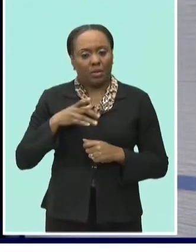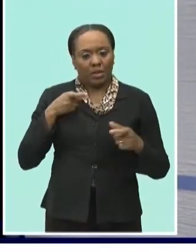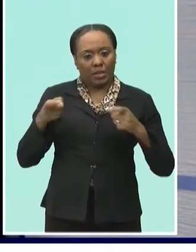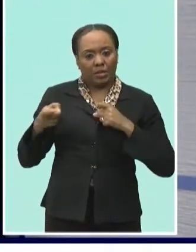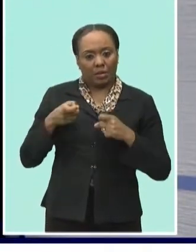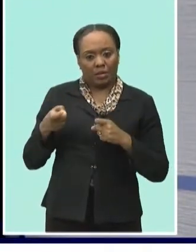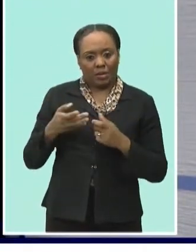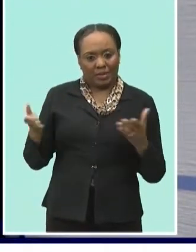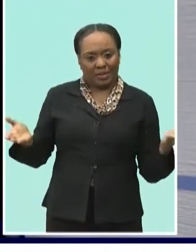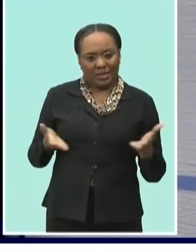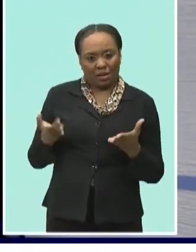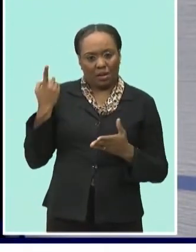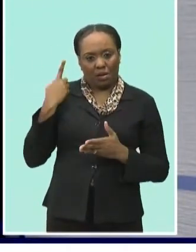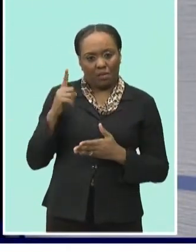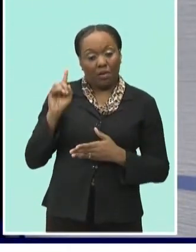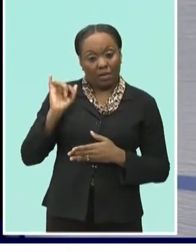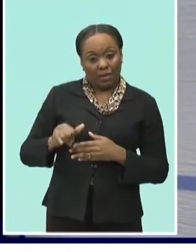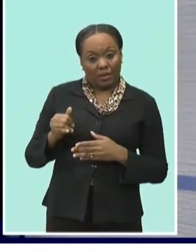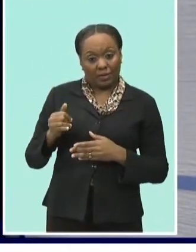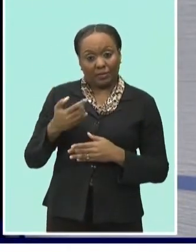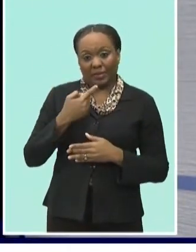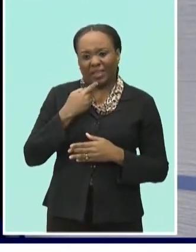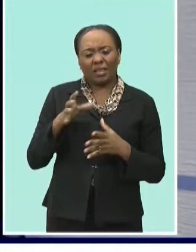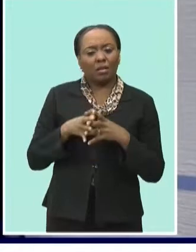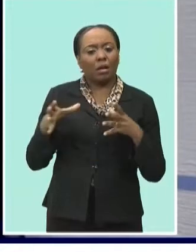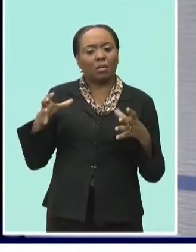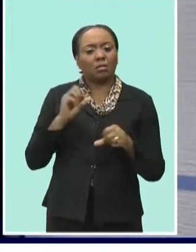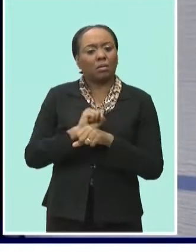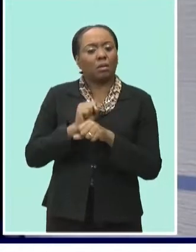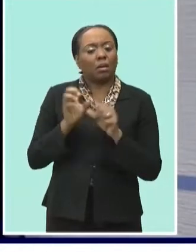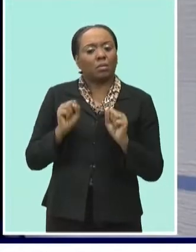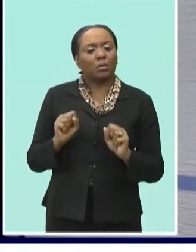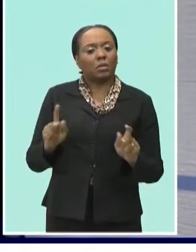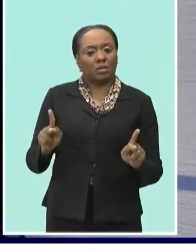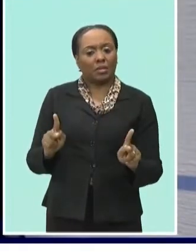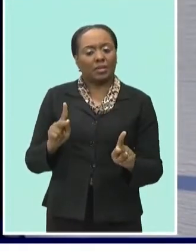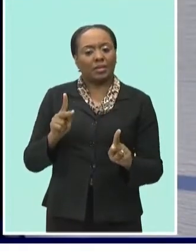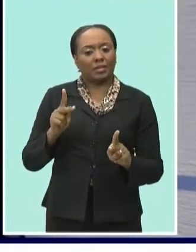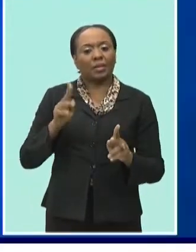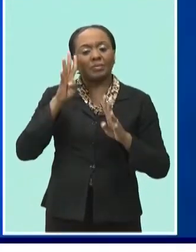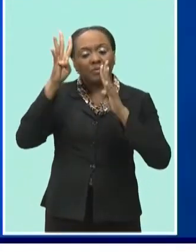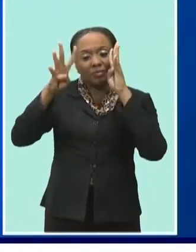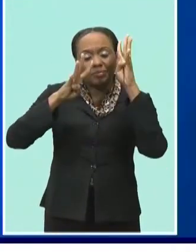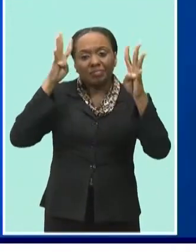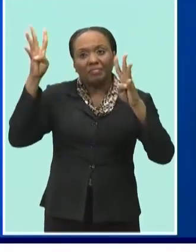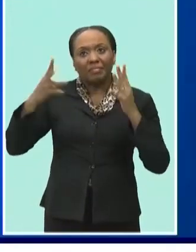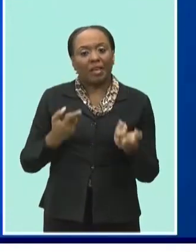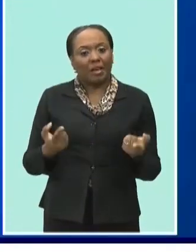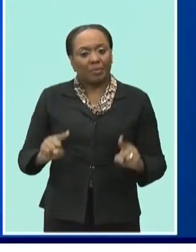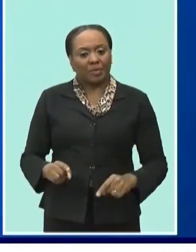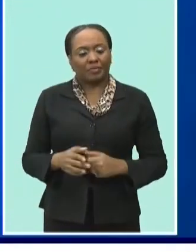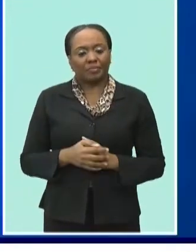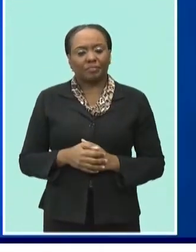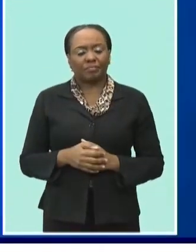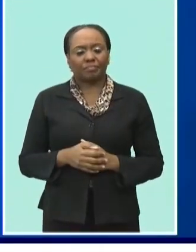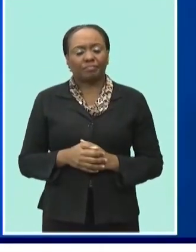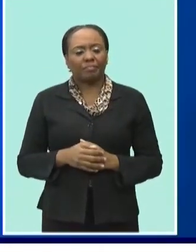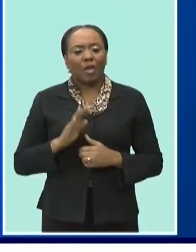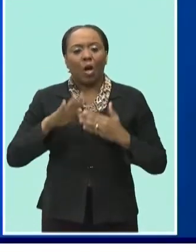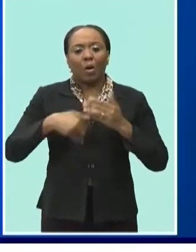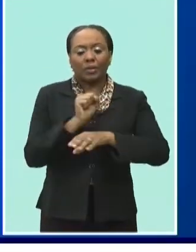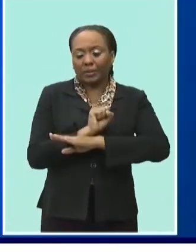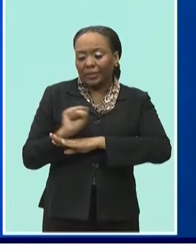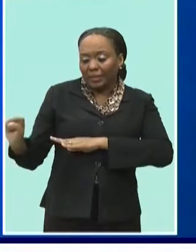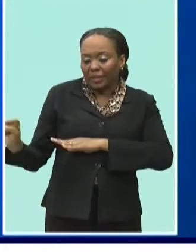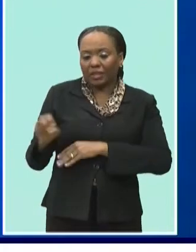of Vujade, says that major employment opportunities have been created. All the stagehands, all the sound people,